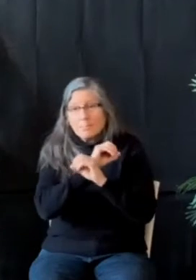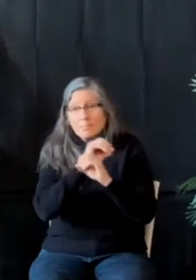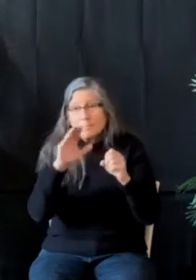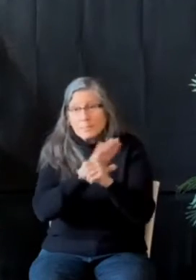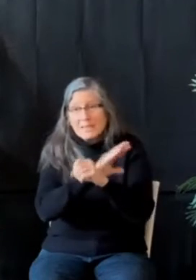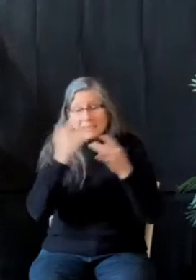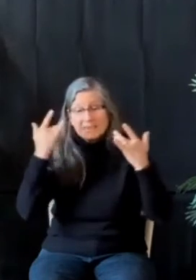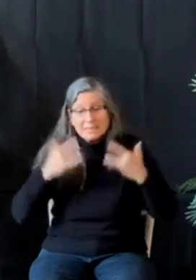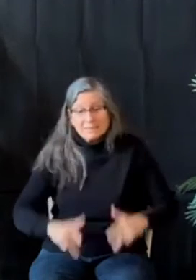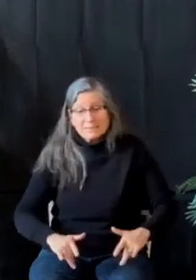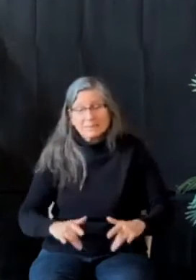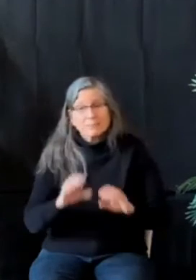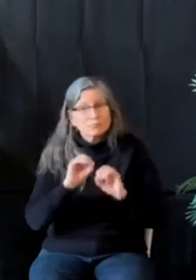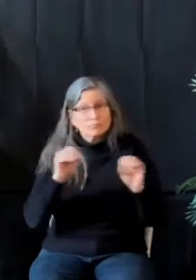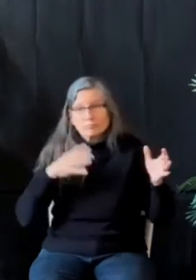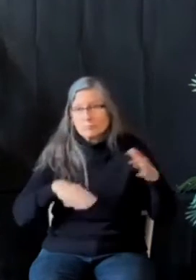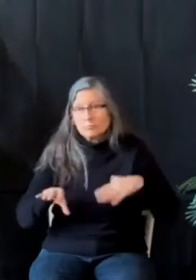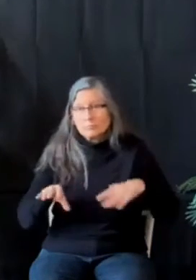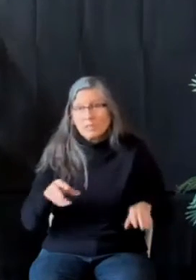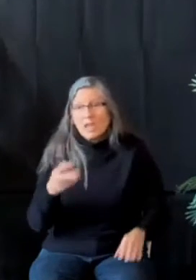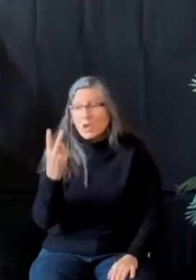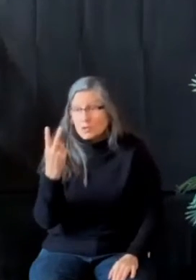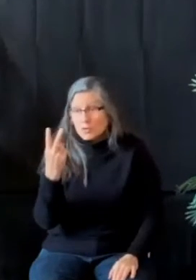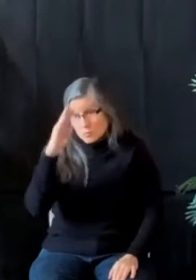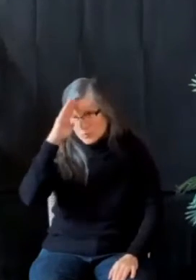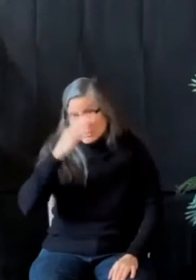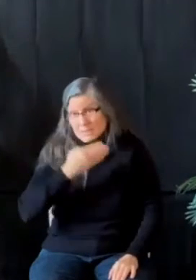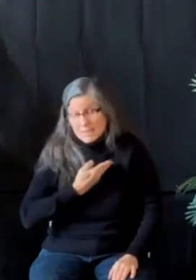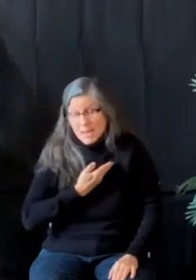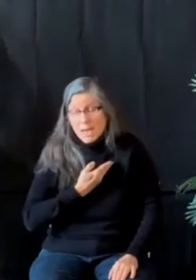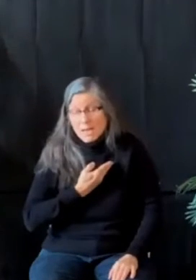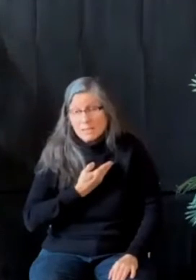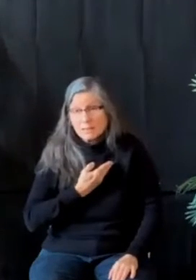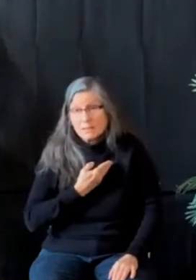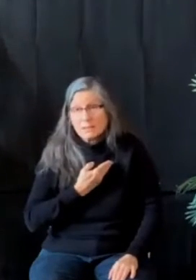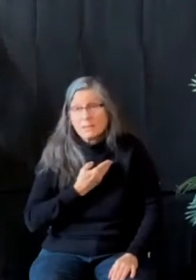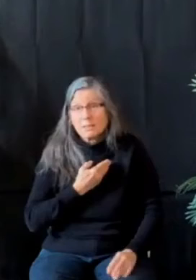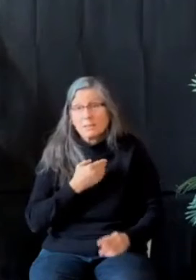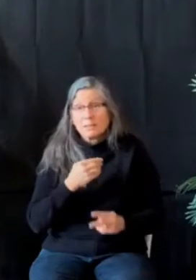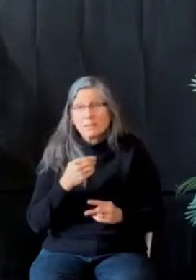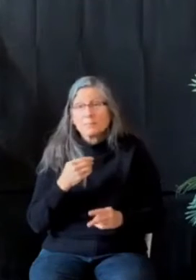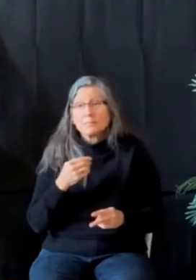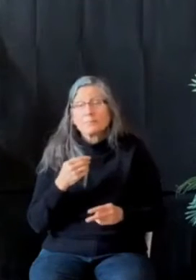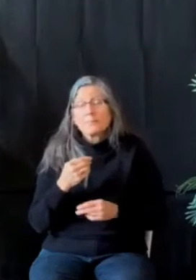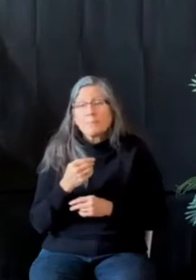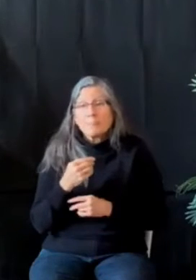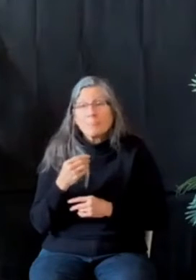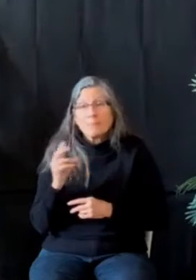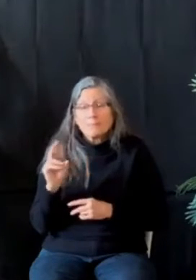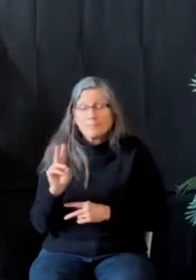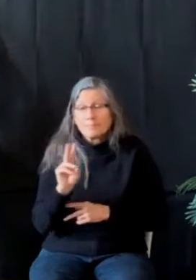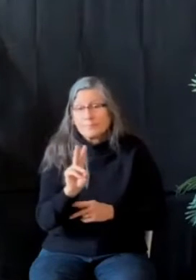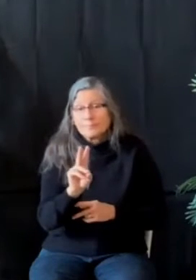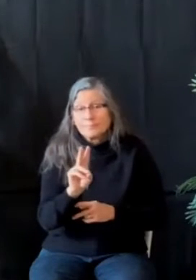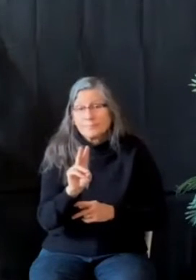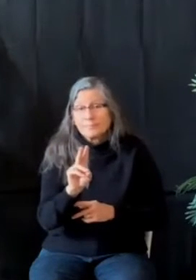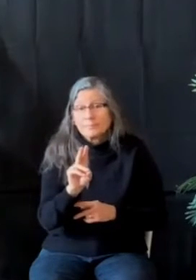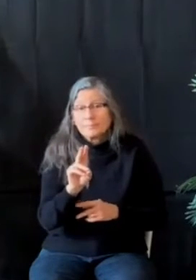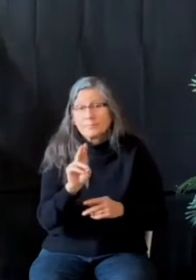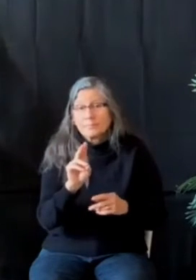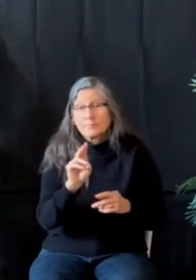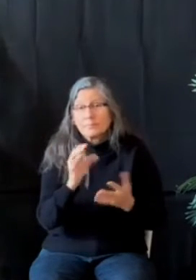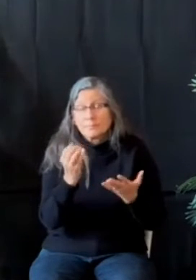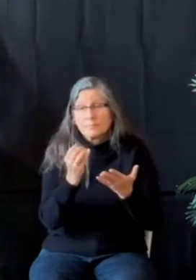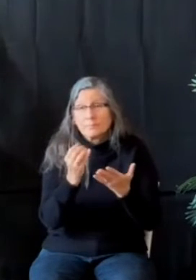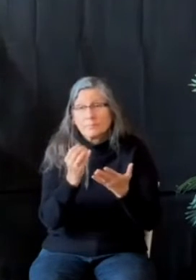And the Bible says that two of his sons, Shem and Ham, they went and they